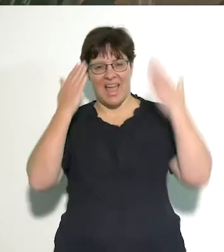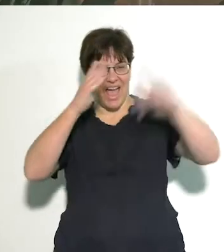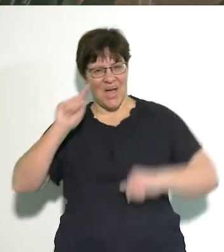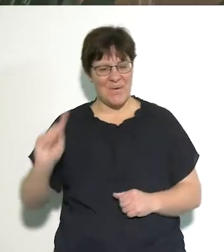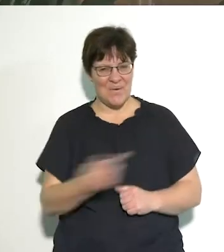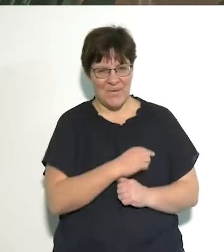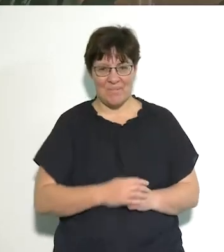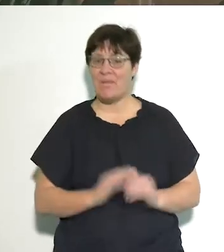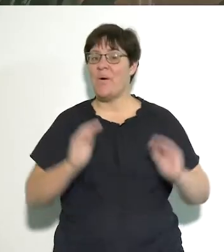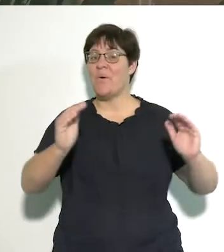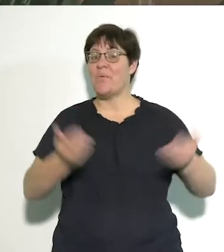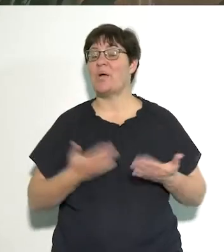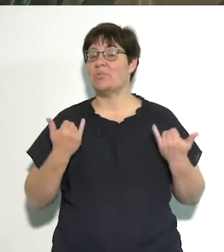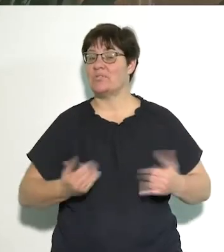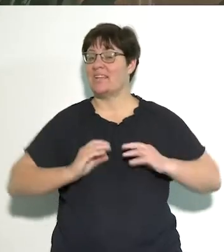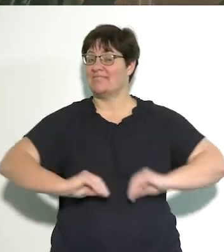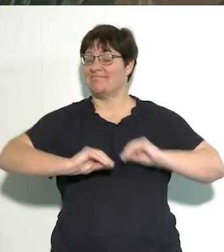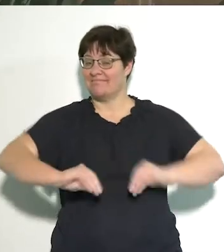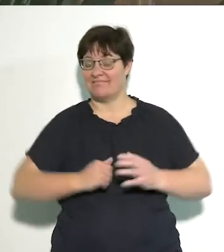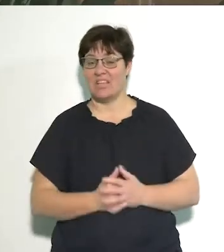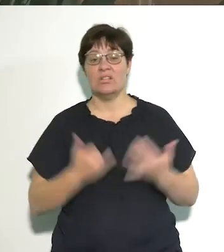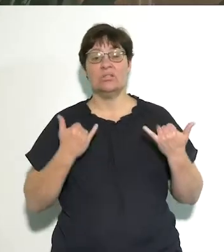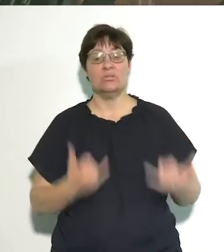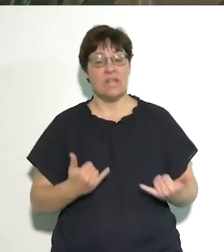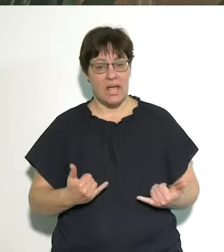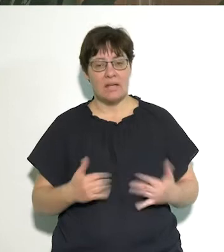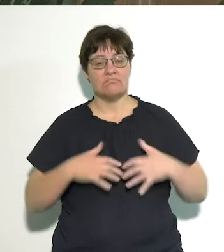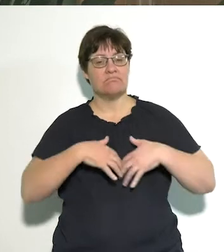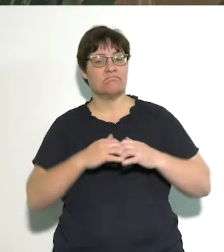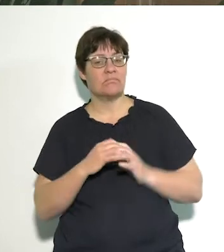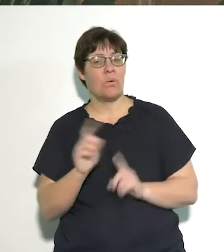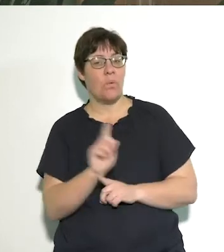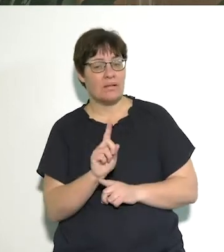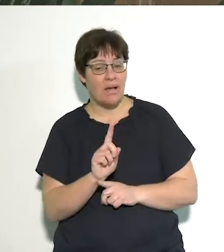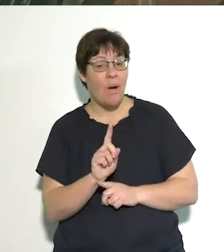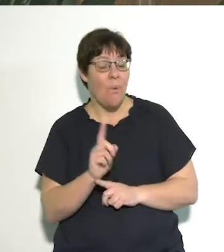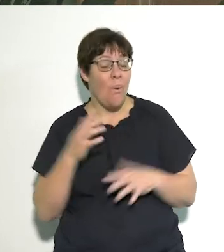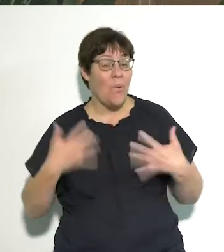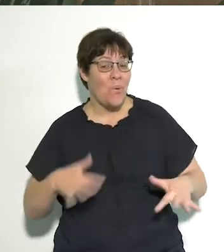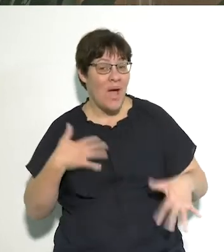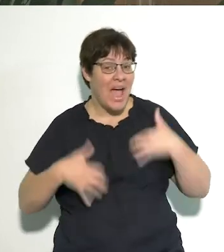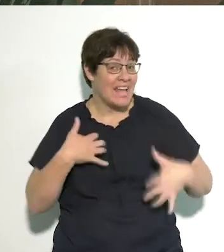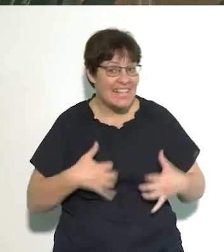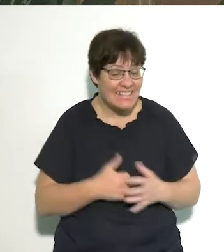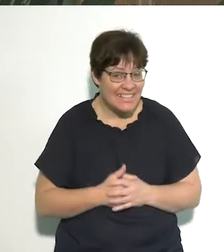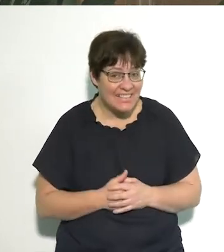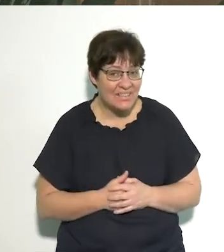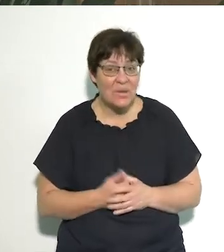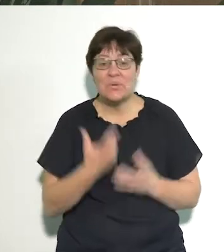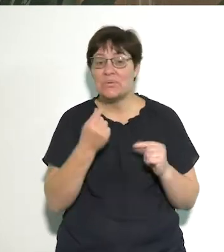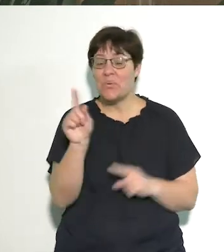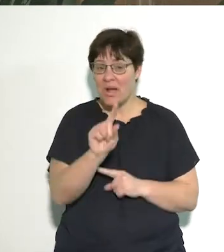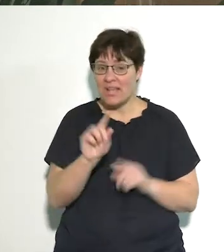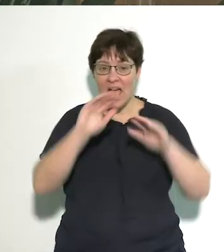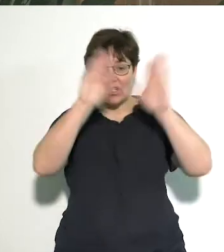Hello everyone and welcome to today's session. Today we're going to make something very exciting. We are going to make